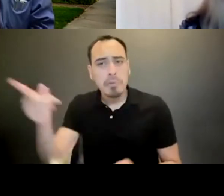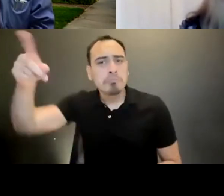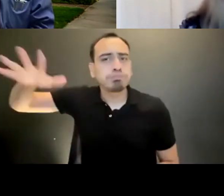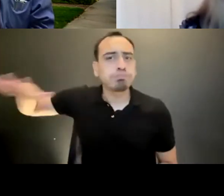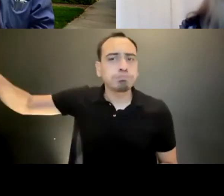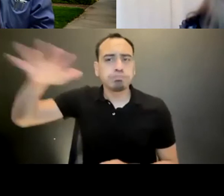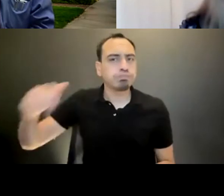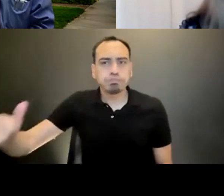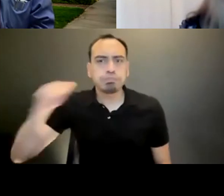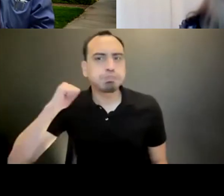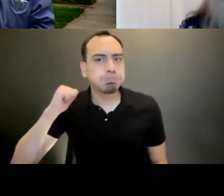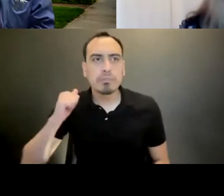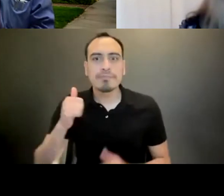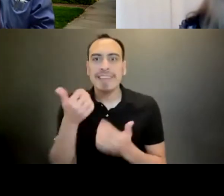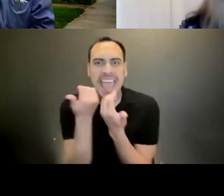other vaccines.